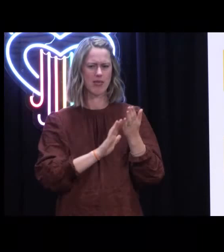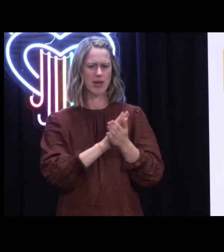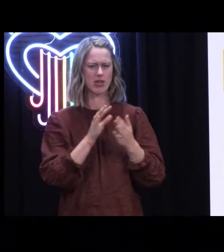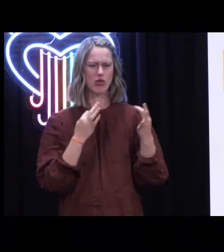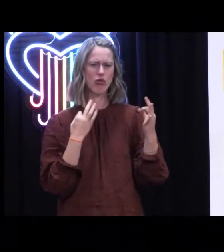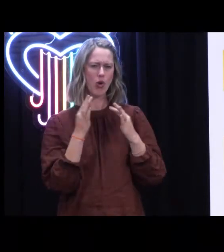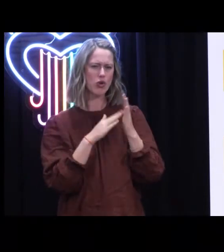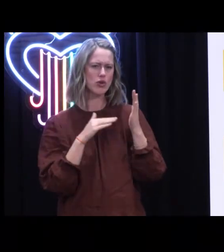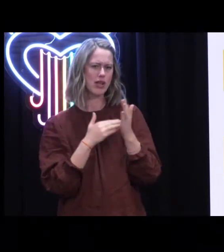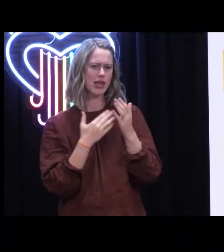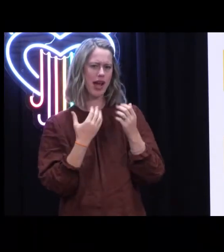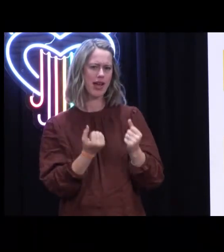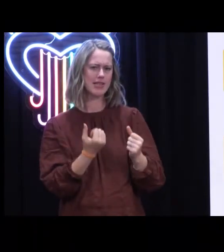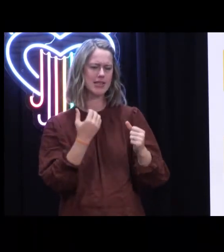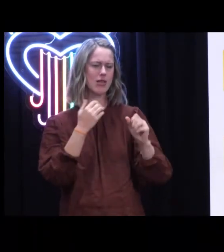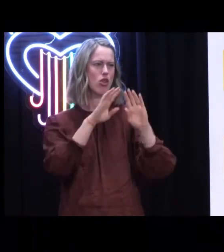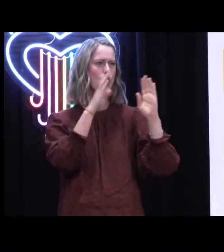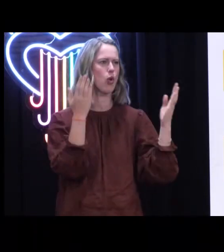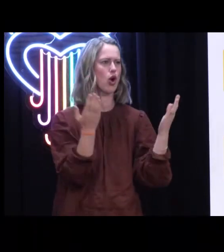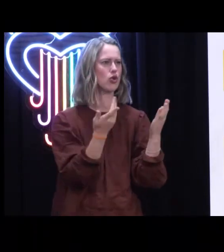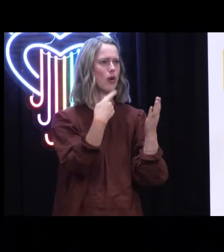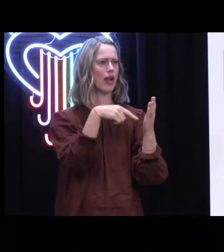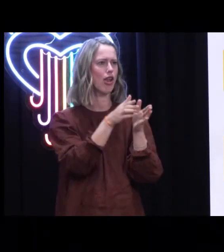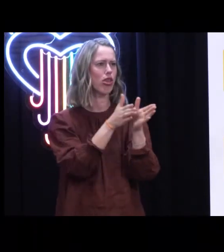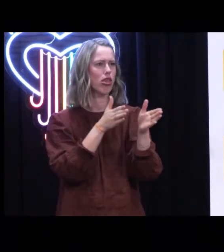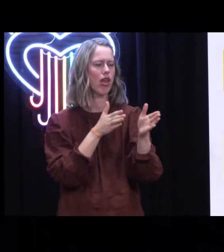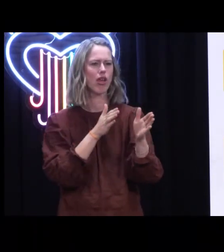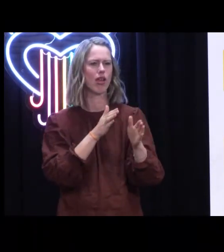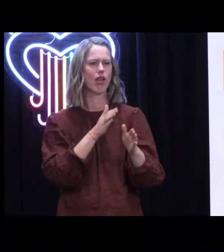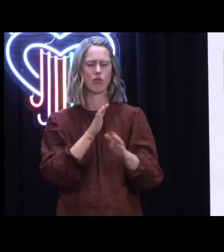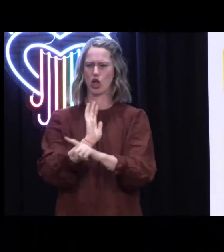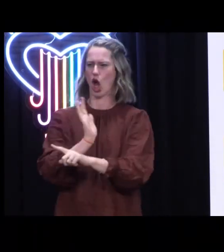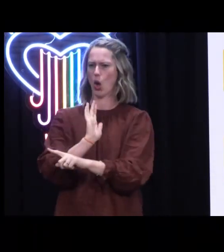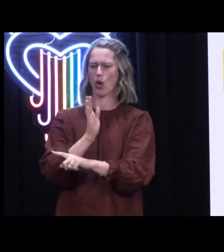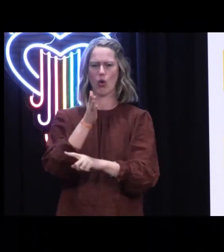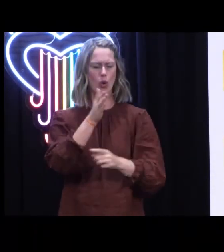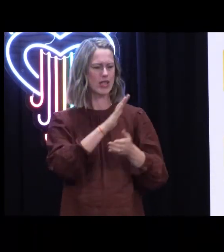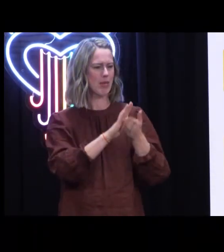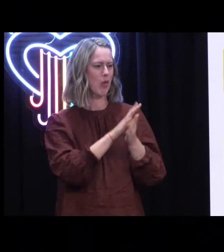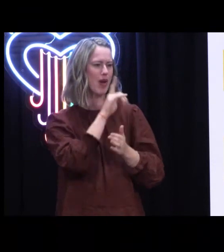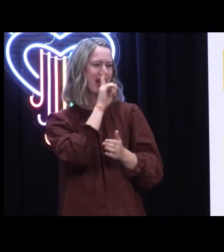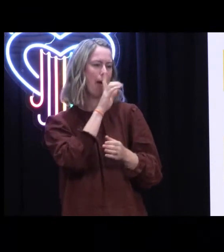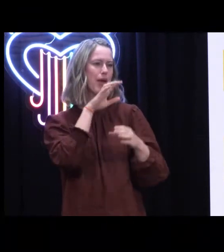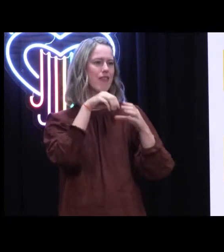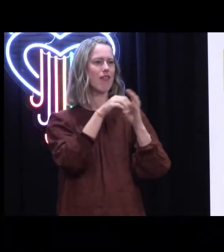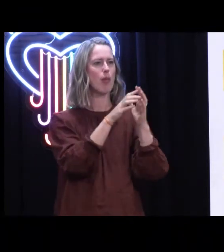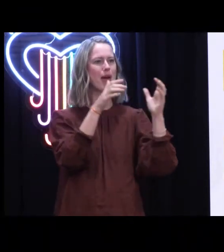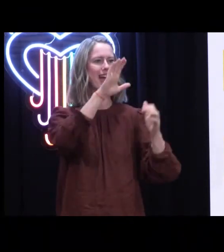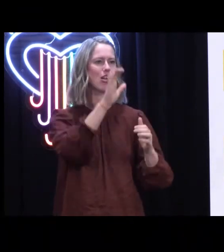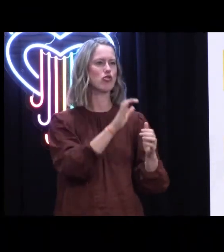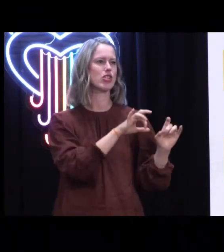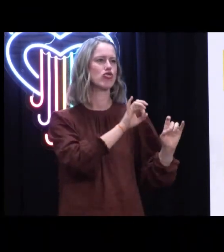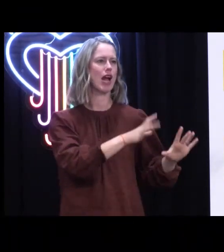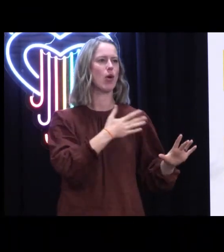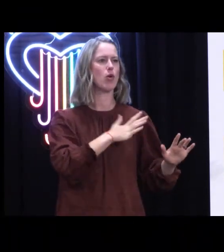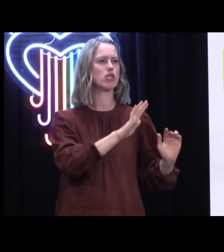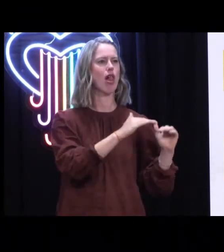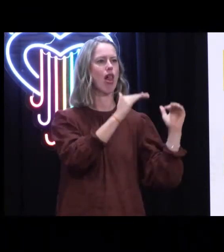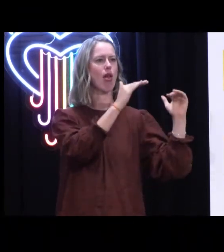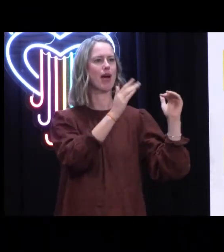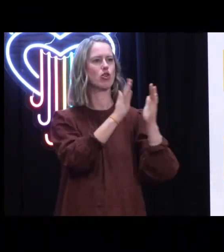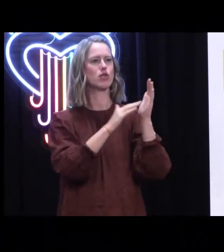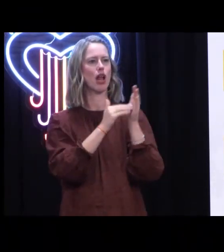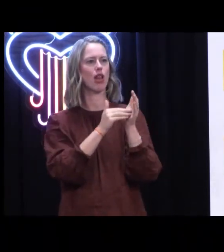New Zealand plays on the world stage, or is it an No. acknowledgement that we just simply can't play in the big leagues that Australia seems to want to? No,